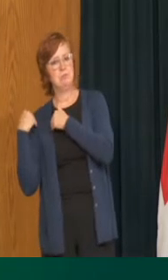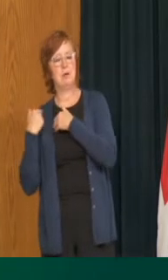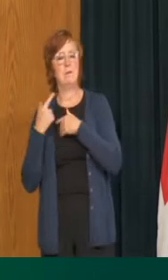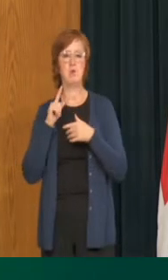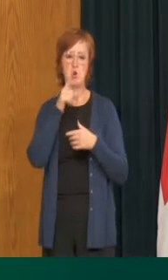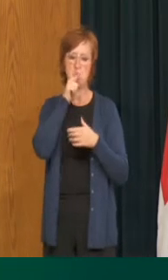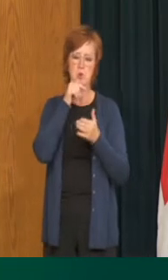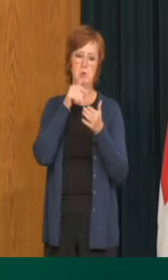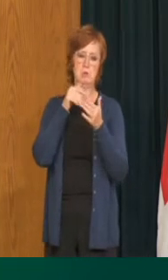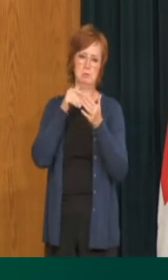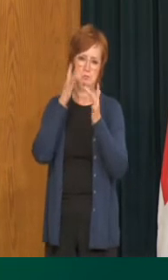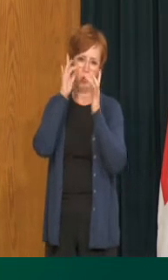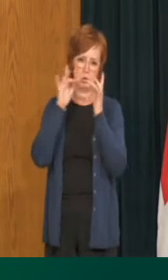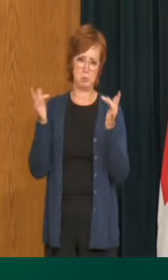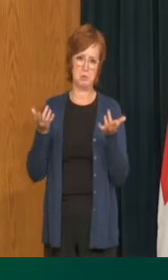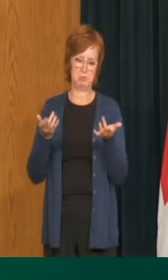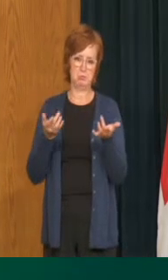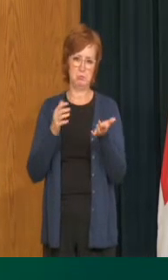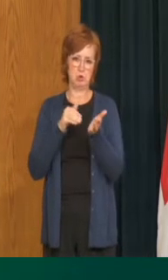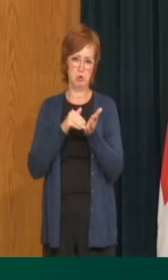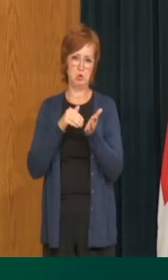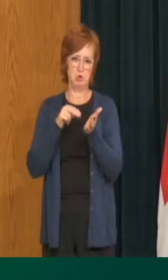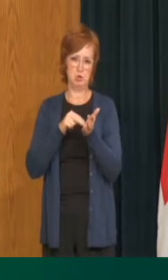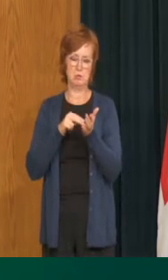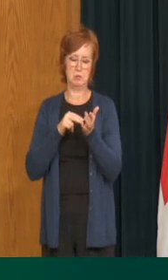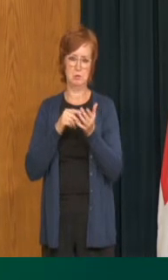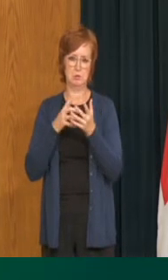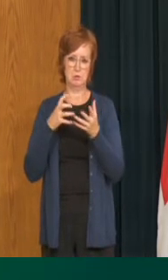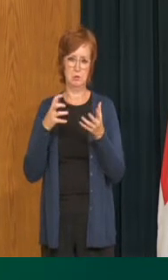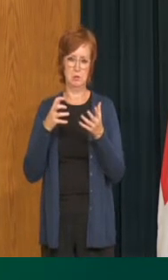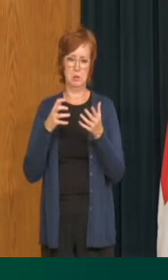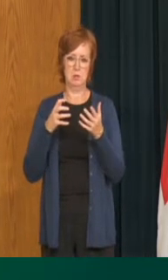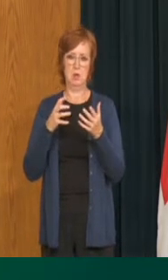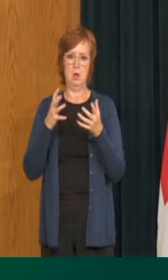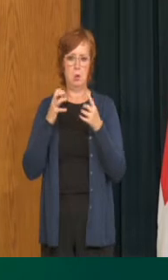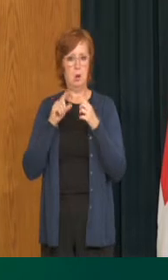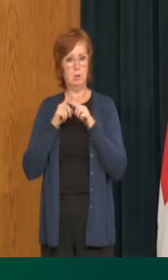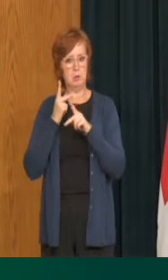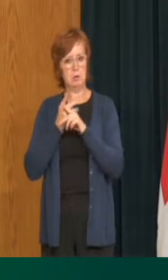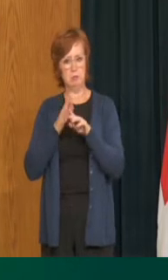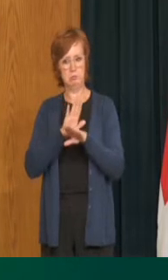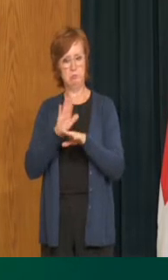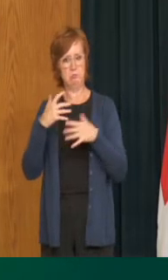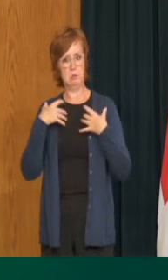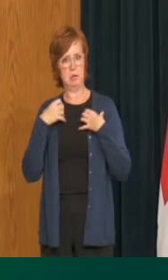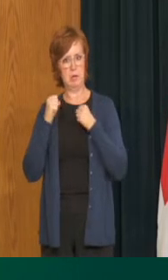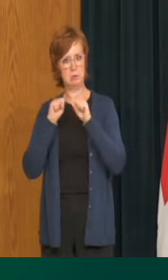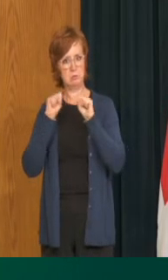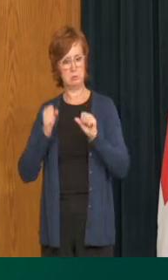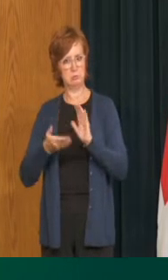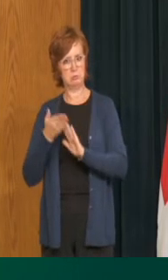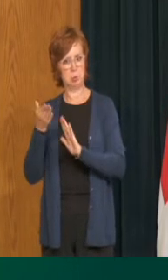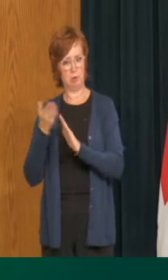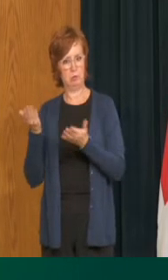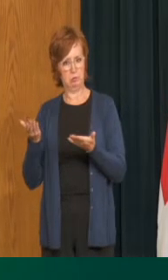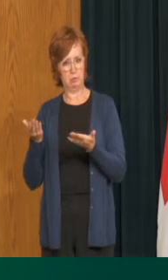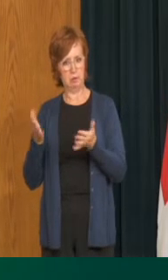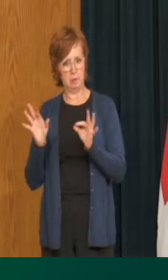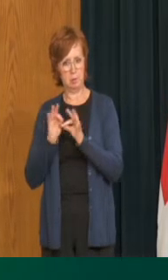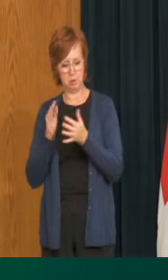can still have a healthcare system that operates for all of the other services that we need that system